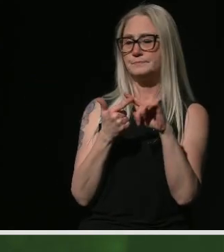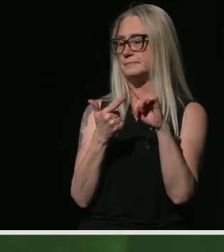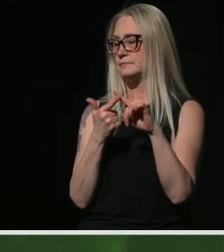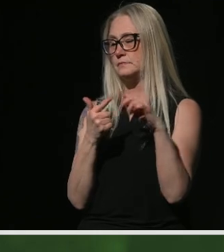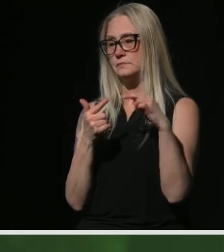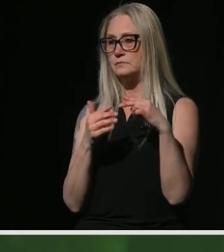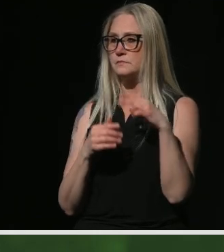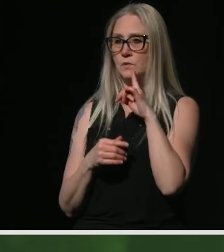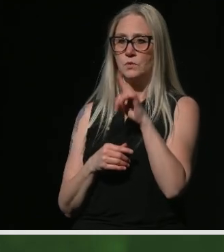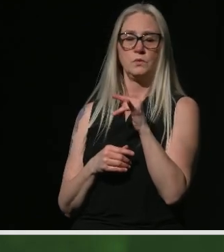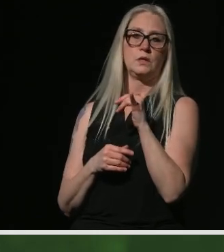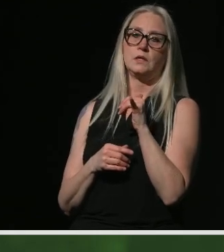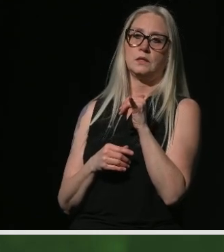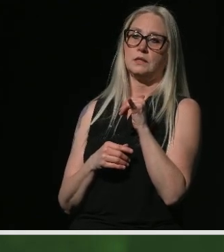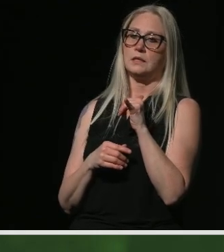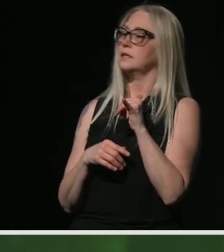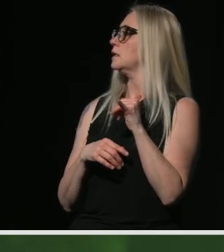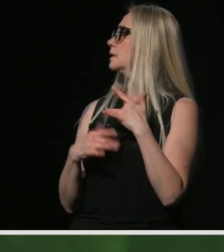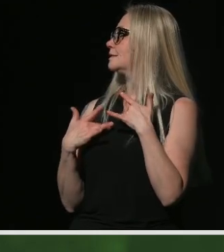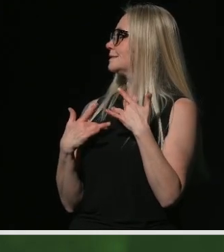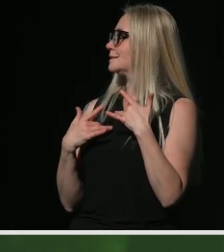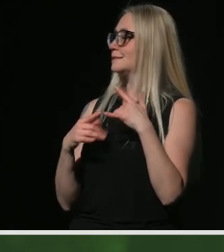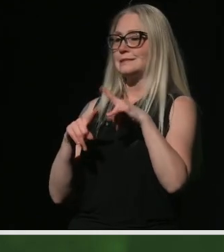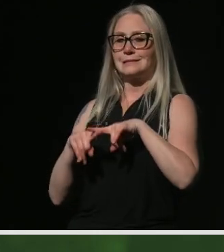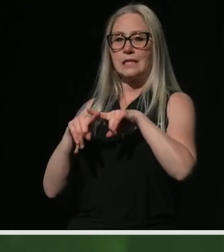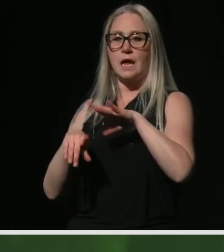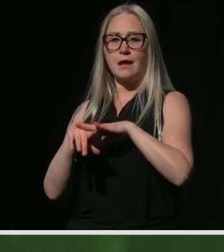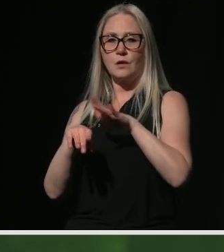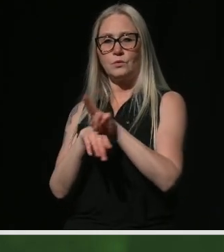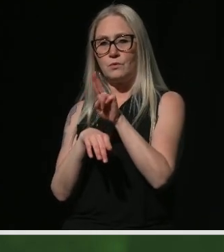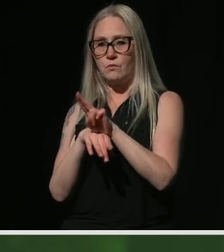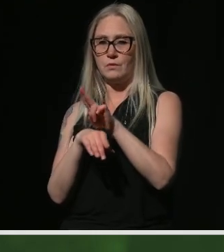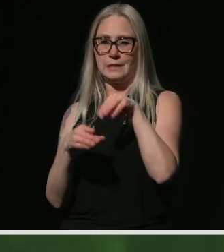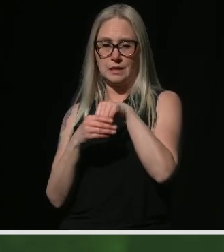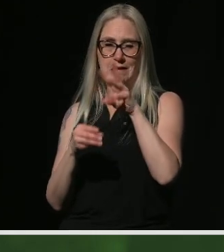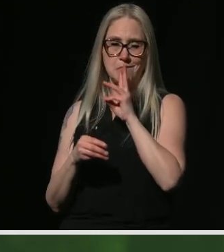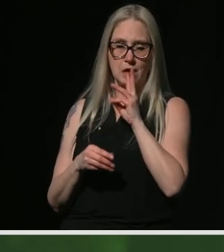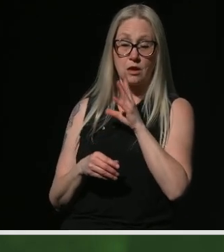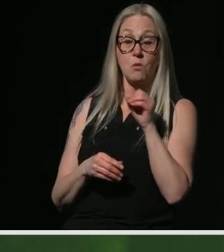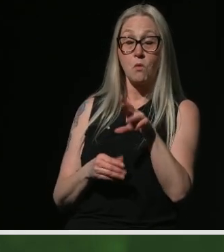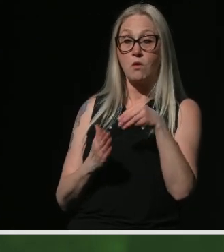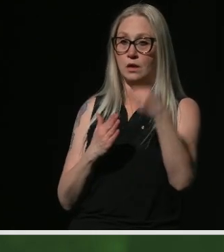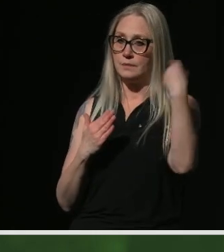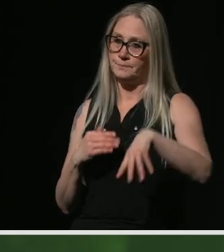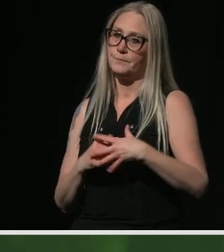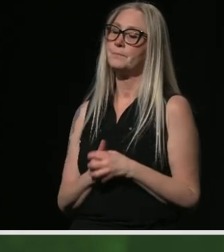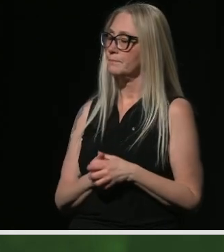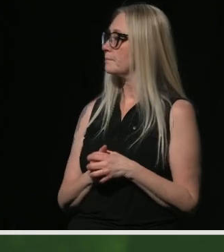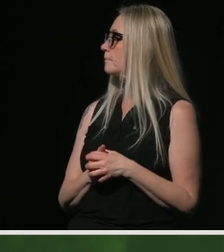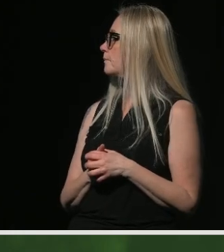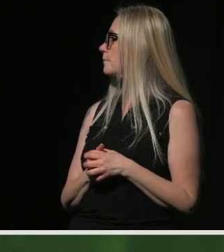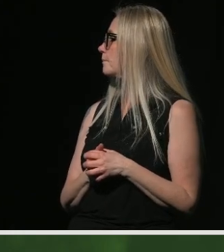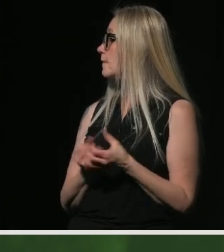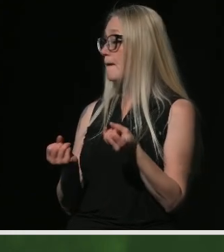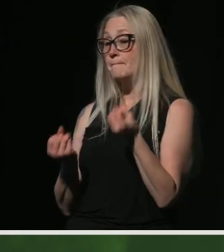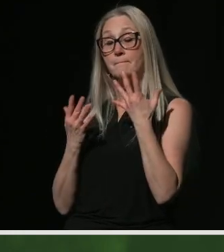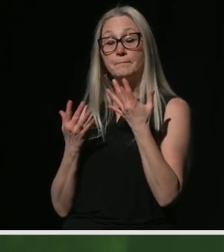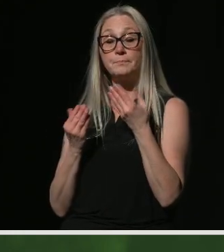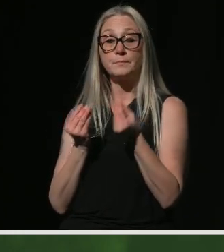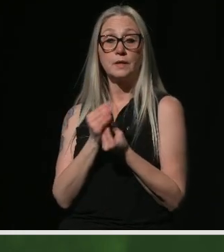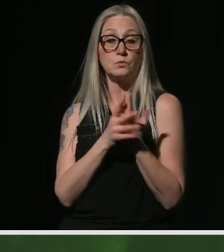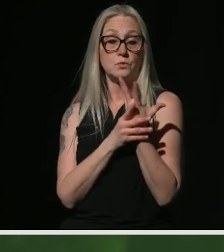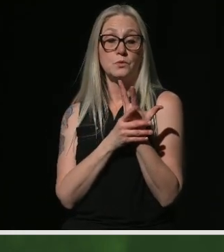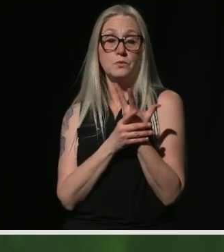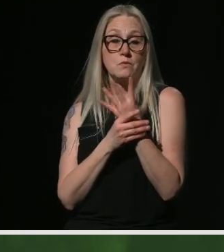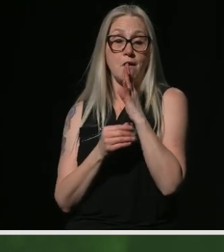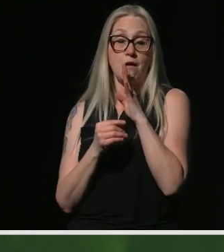very resource intensive using enormous amounts of water, or are really expensive, especially on CapEx. Many of the growers we've spoken to, including growers